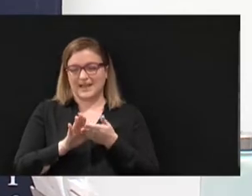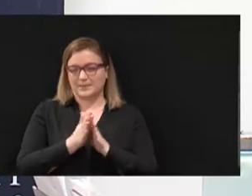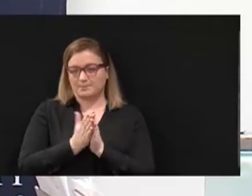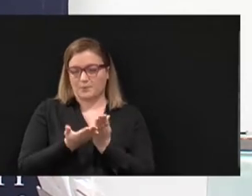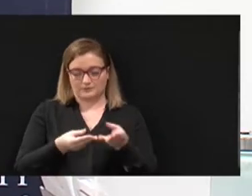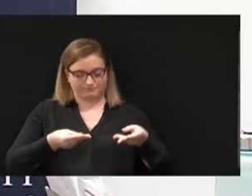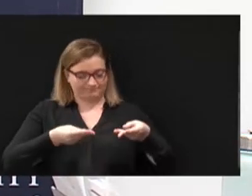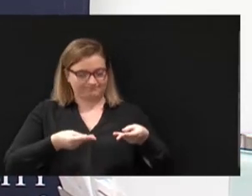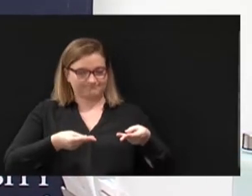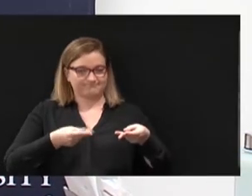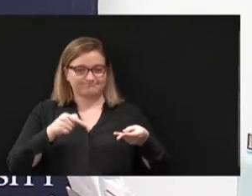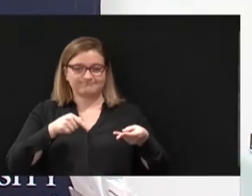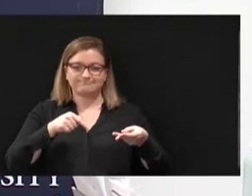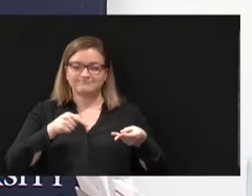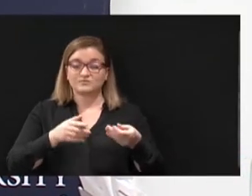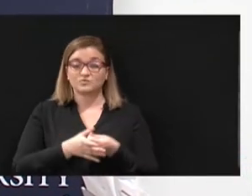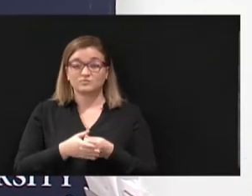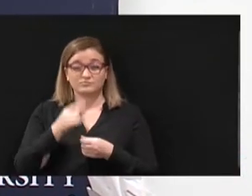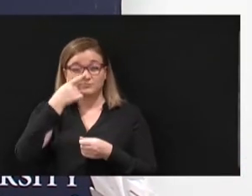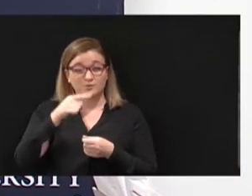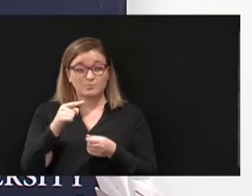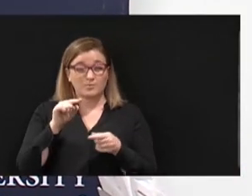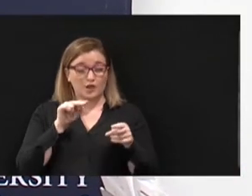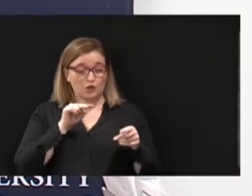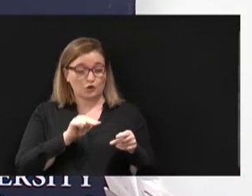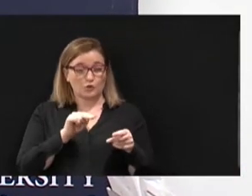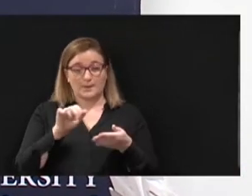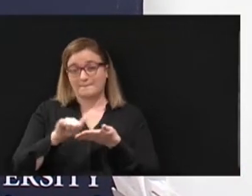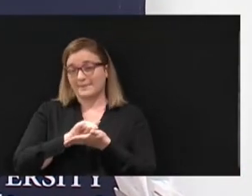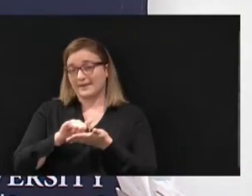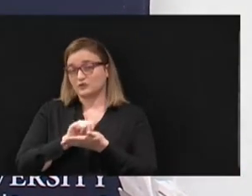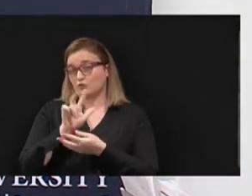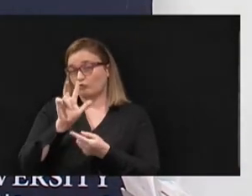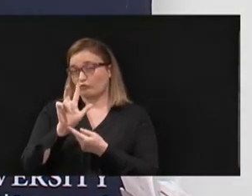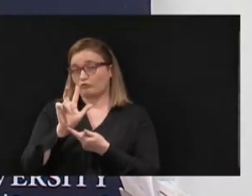if you would turn to page 3,